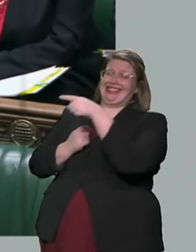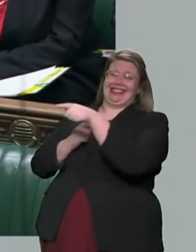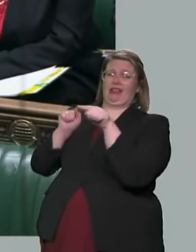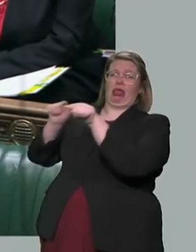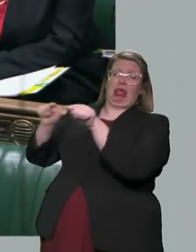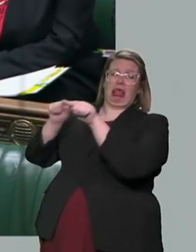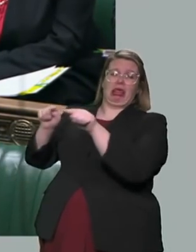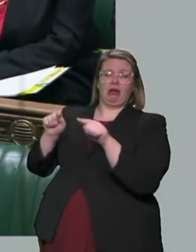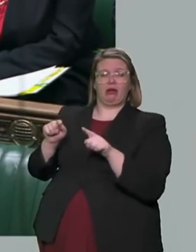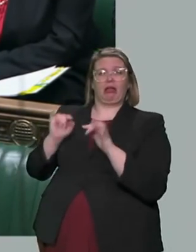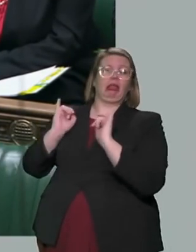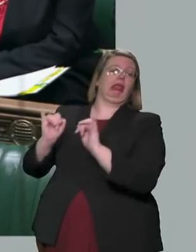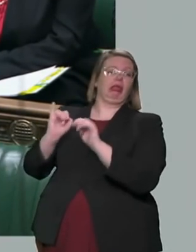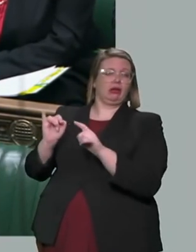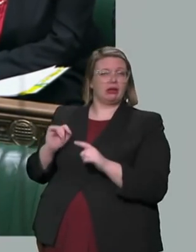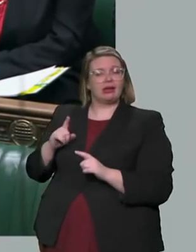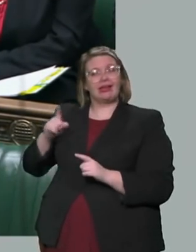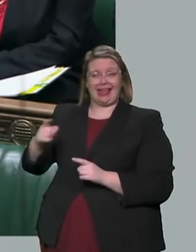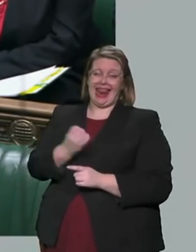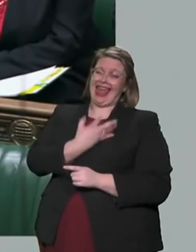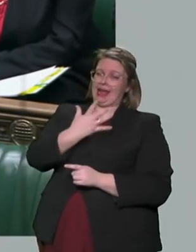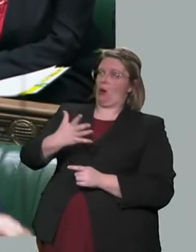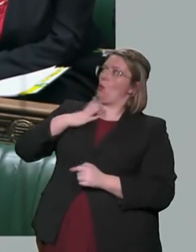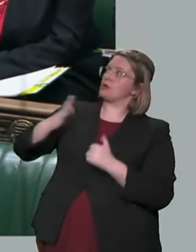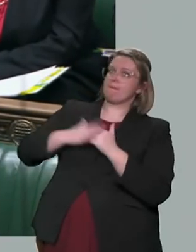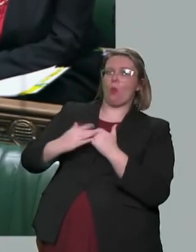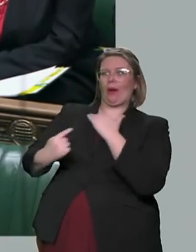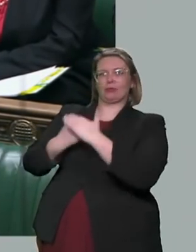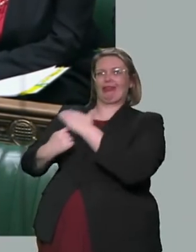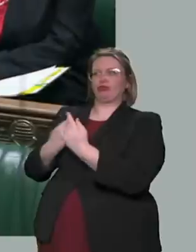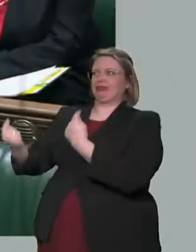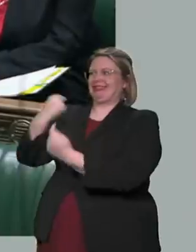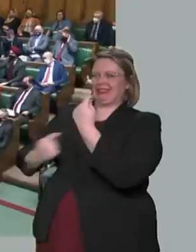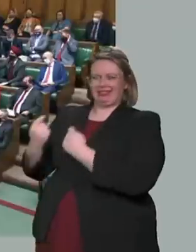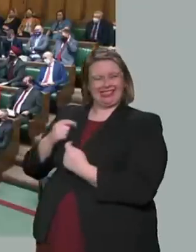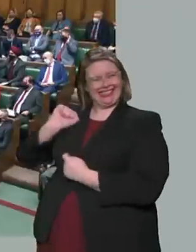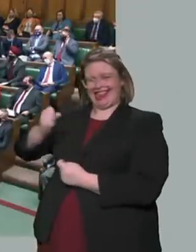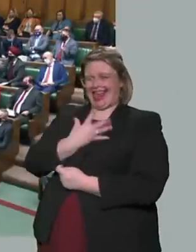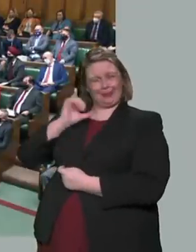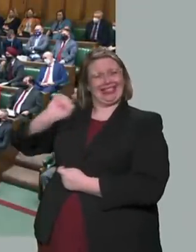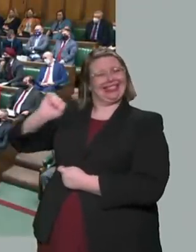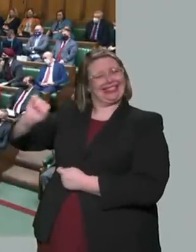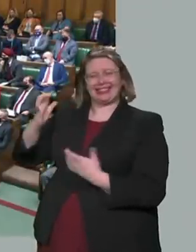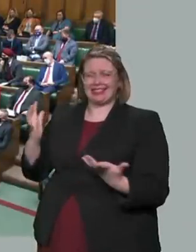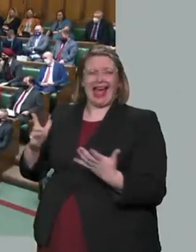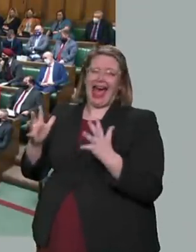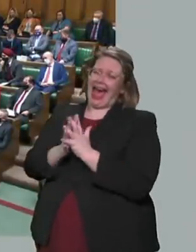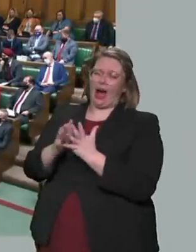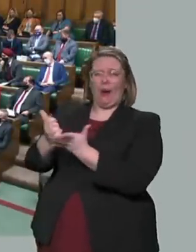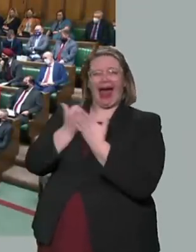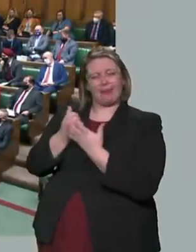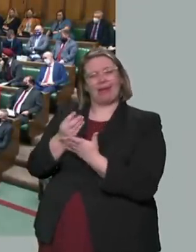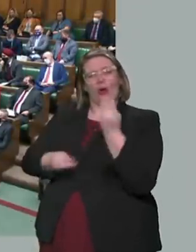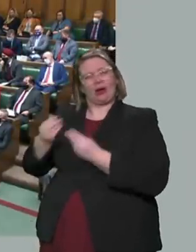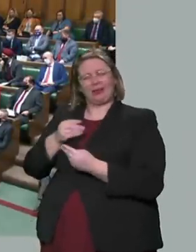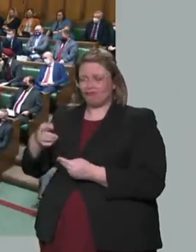and always release uncontrolled immigration. That is their approach to the economy. And it's